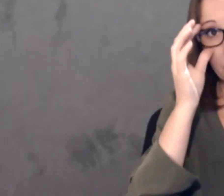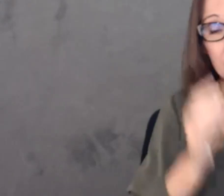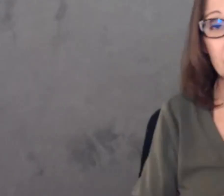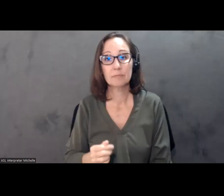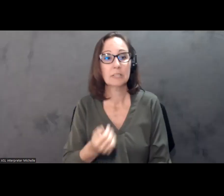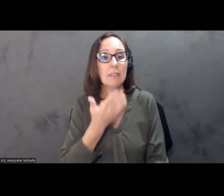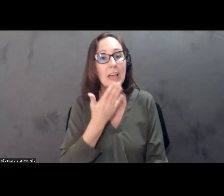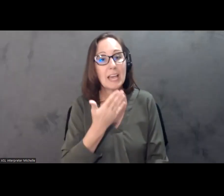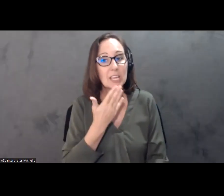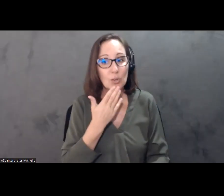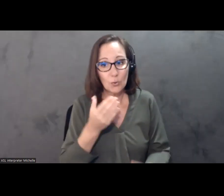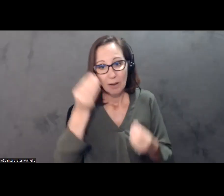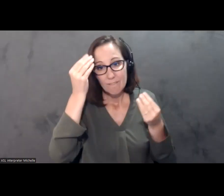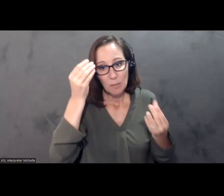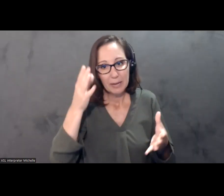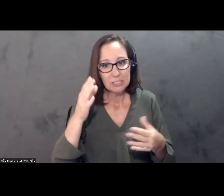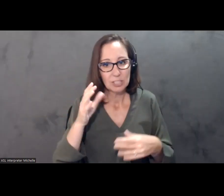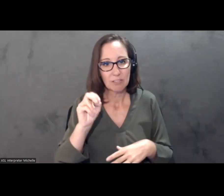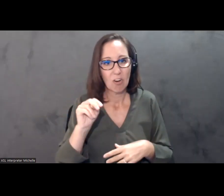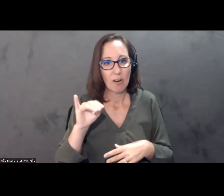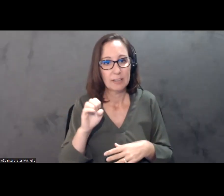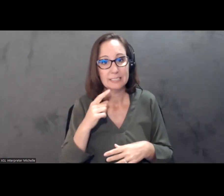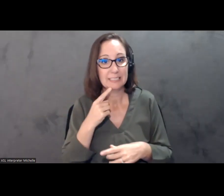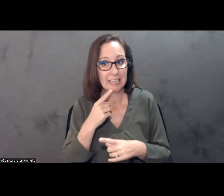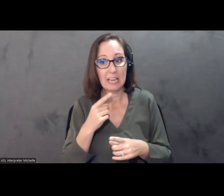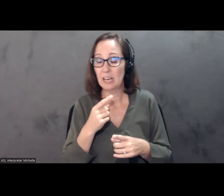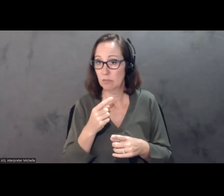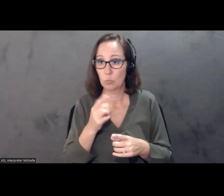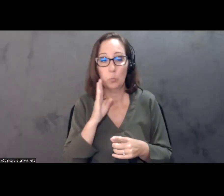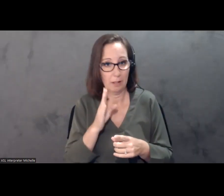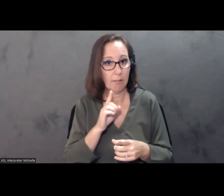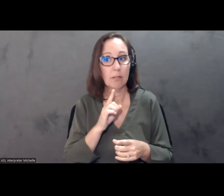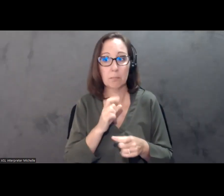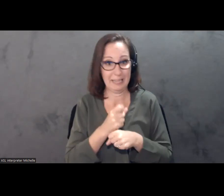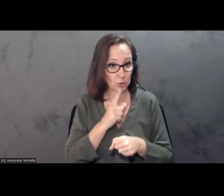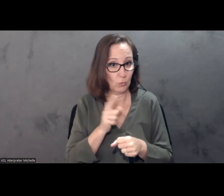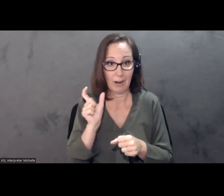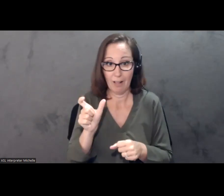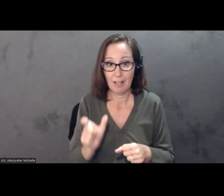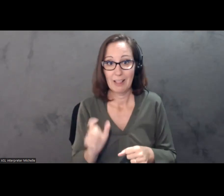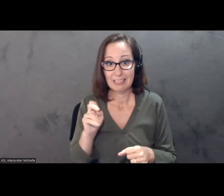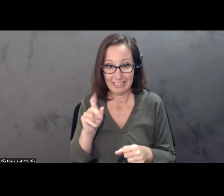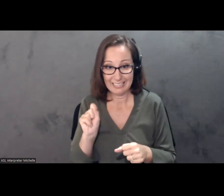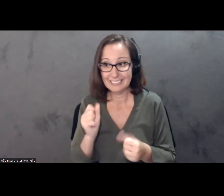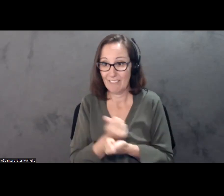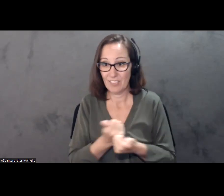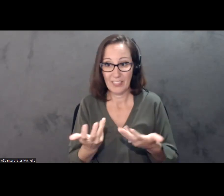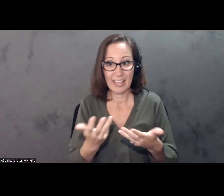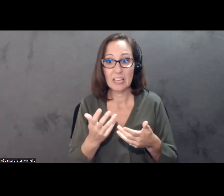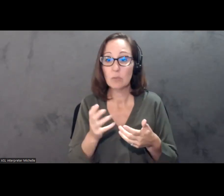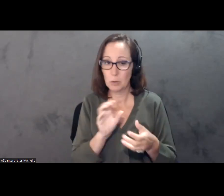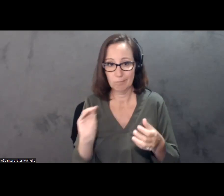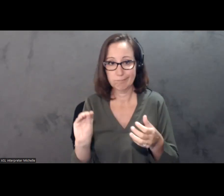Thank you for that information. We'll make sure that all the information, especially the links that you had just brought up, we'll put it in the